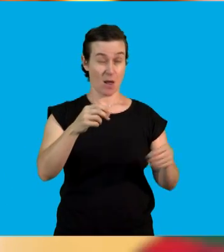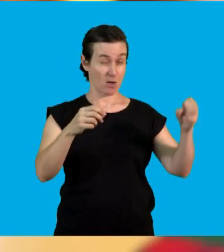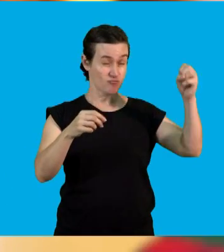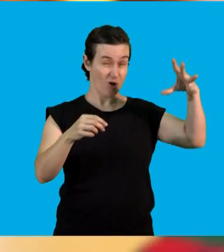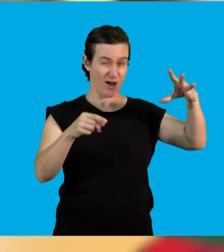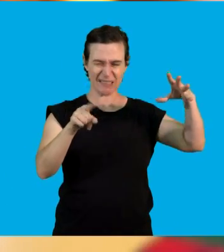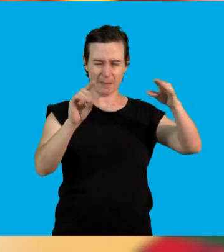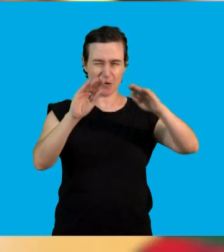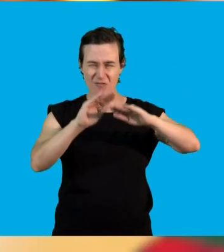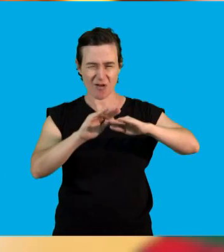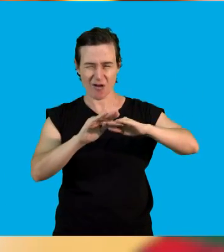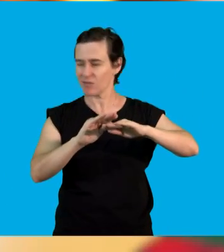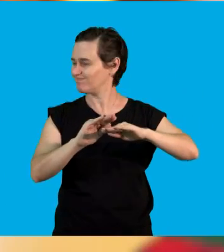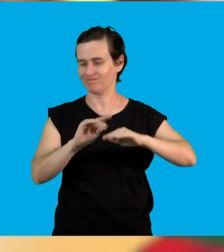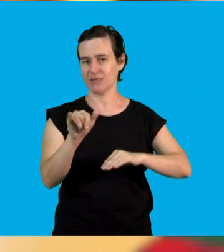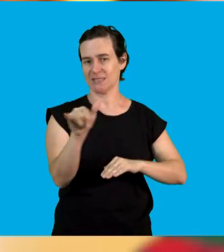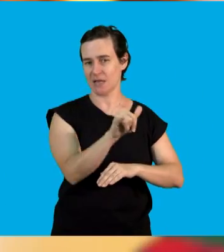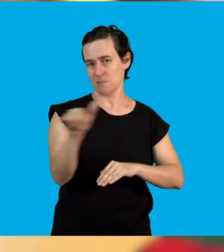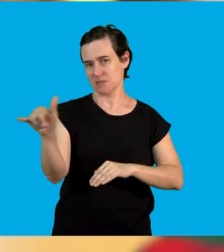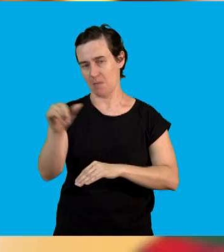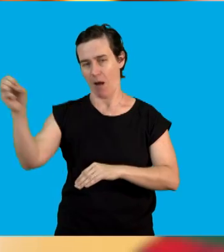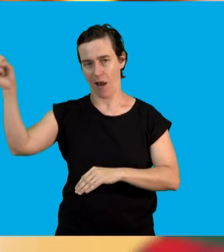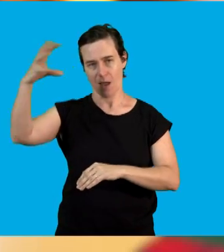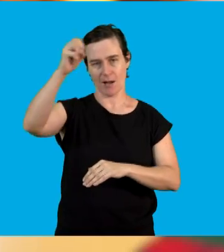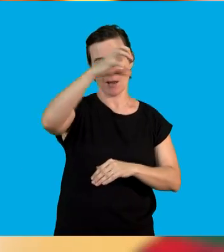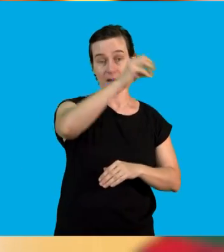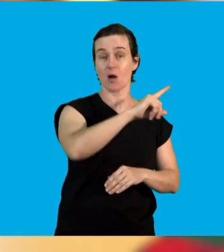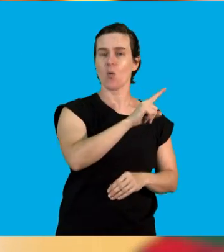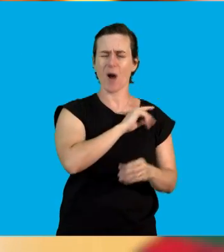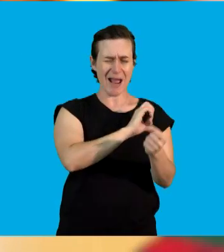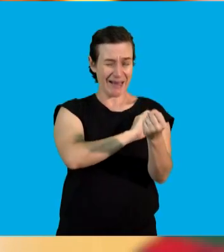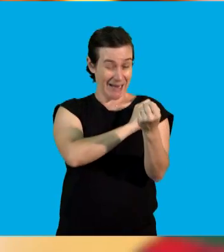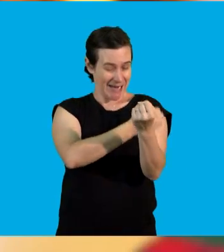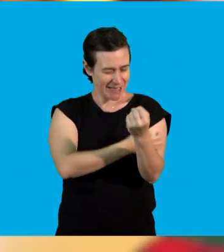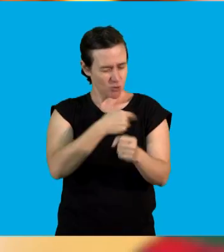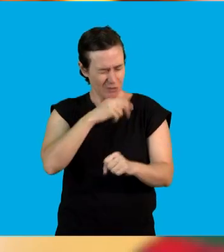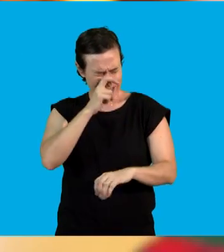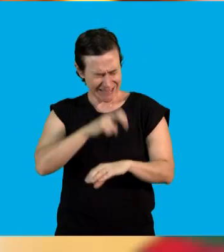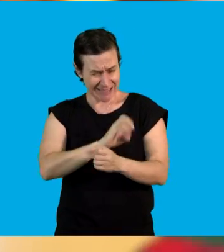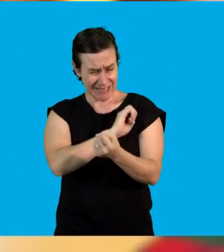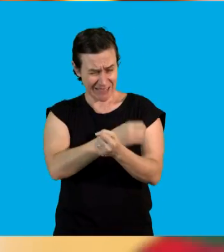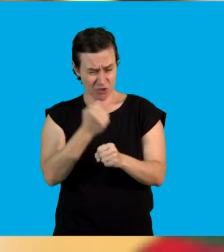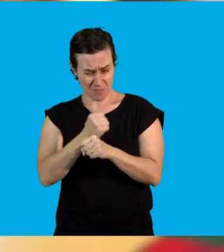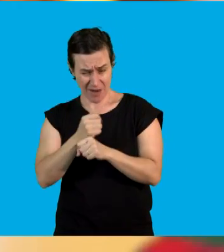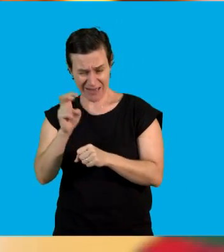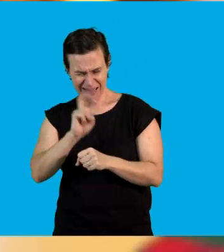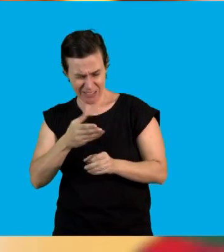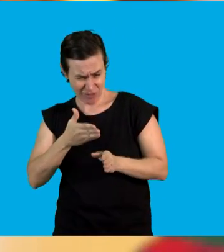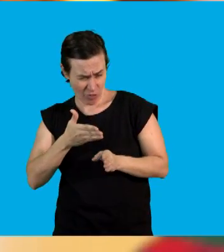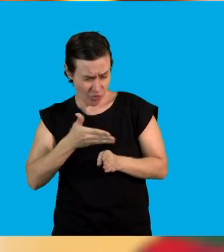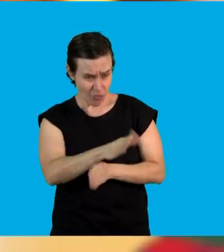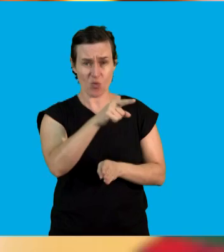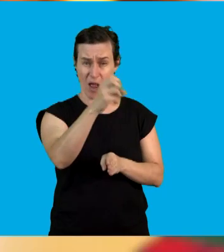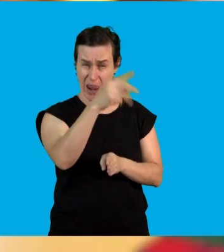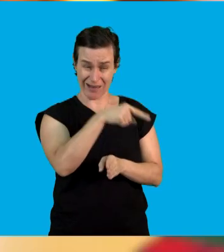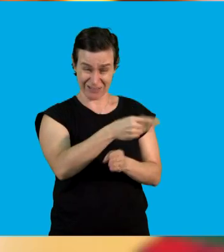of those light bulbs will remain the same, because that energy that is needed to push electrons from one point to the other is the same throughout